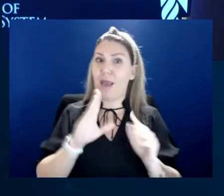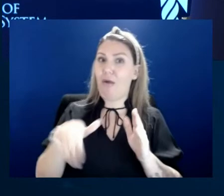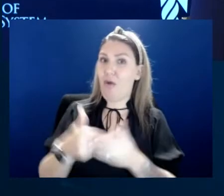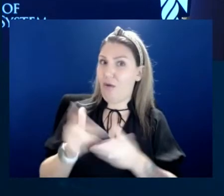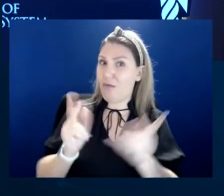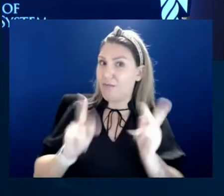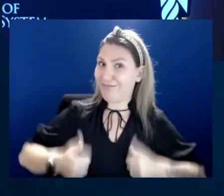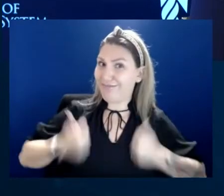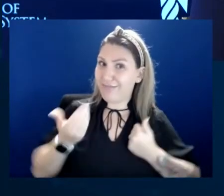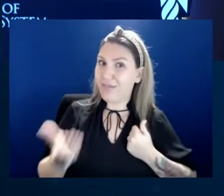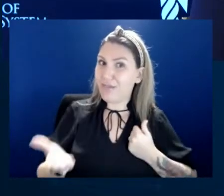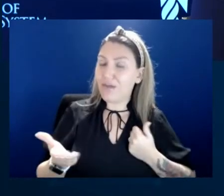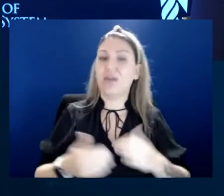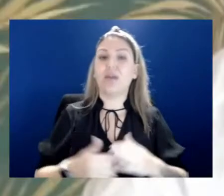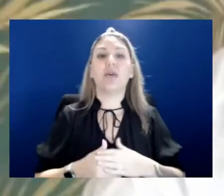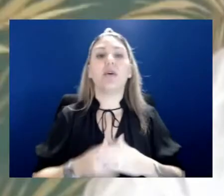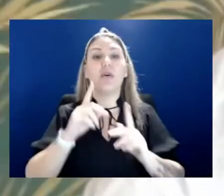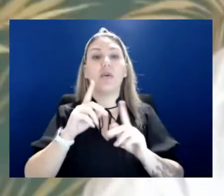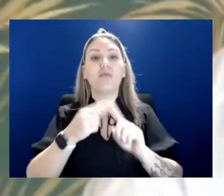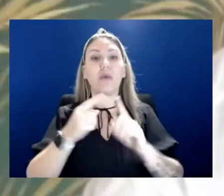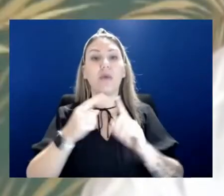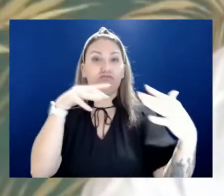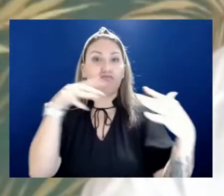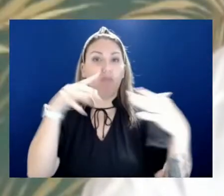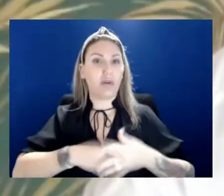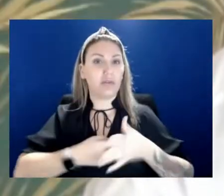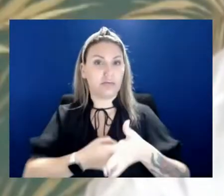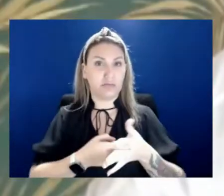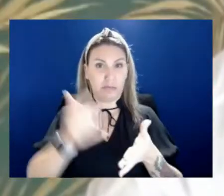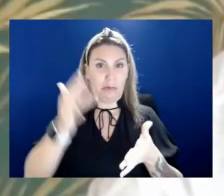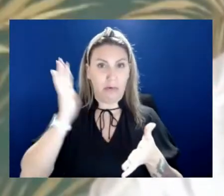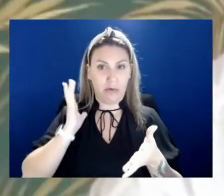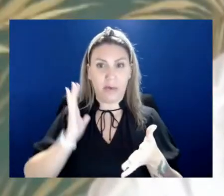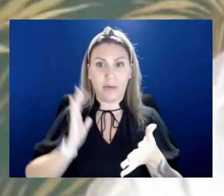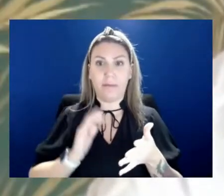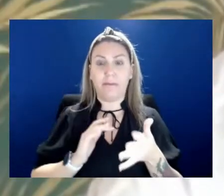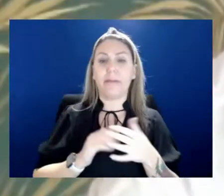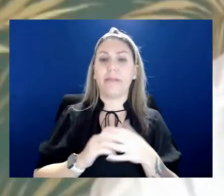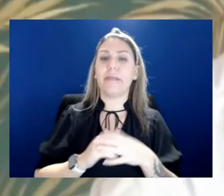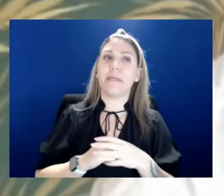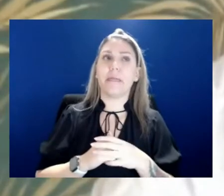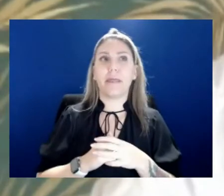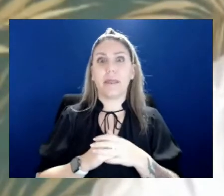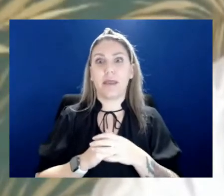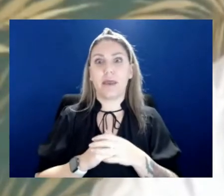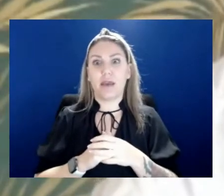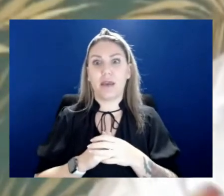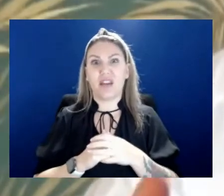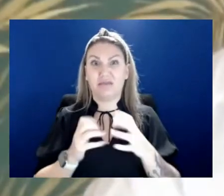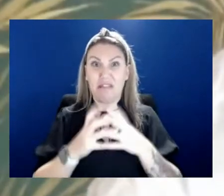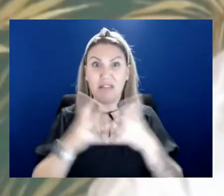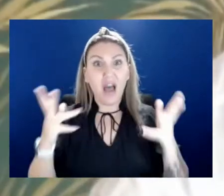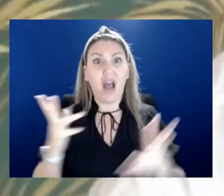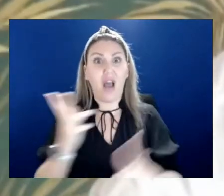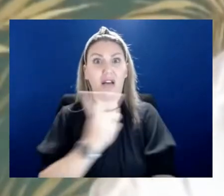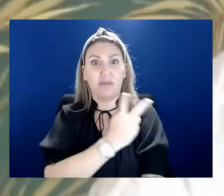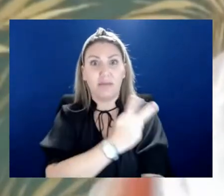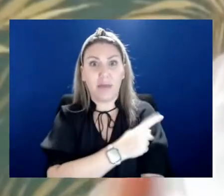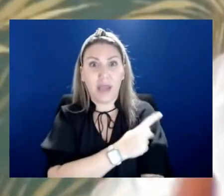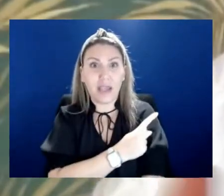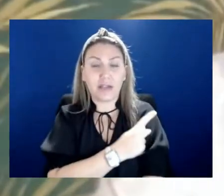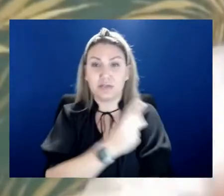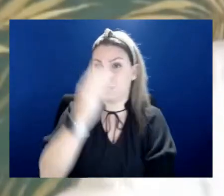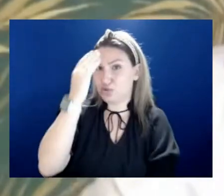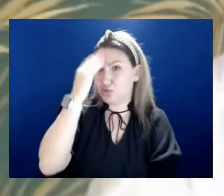When beginning the war, it's be a lot the patient, and the war front